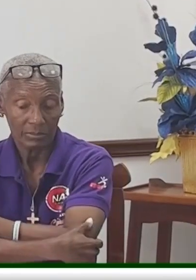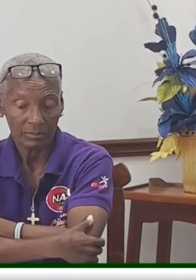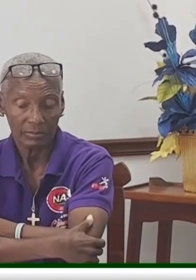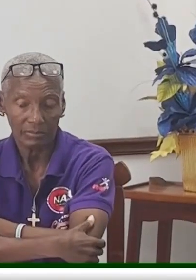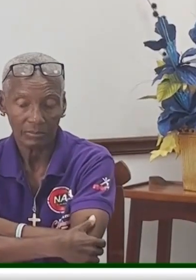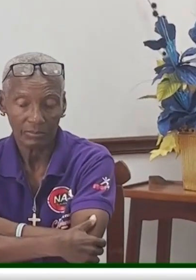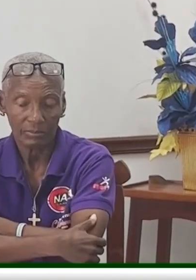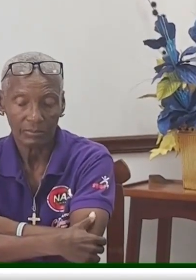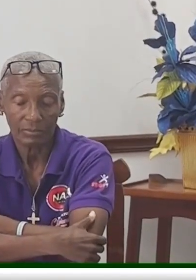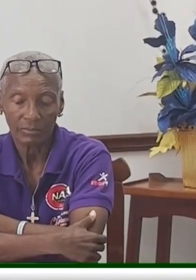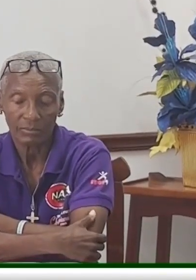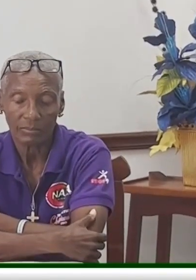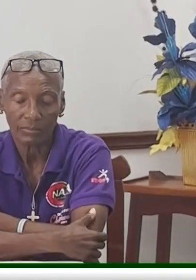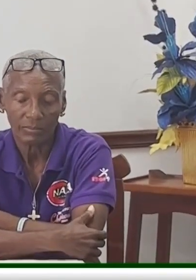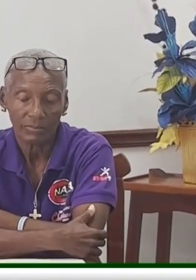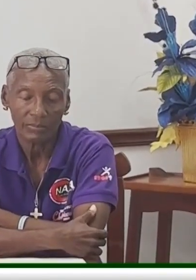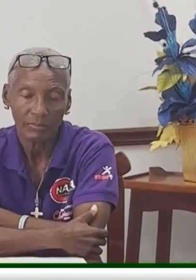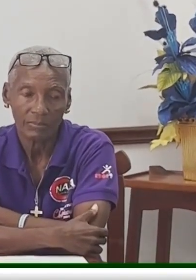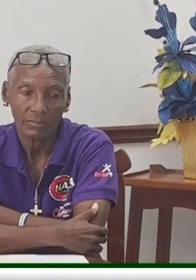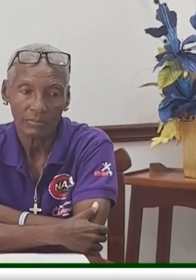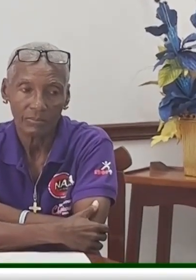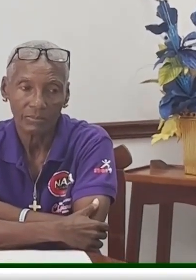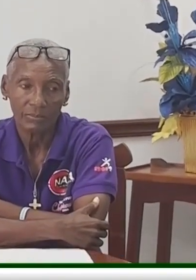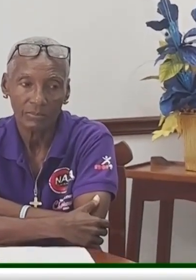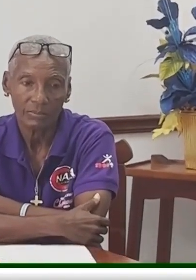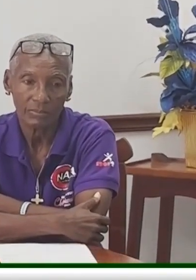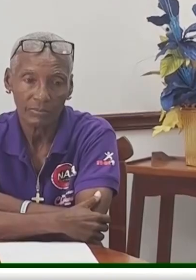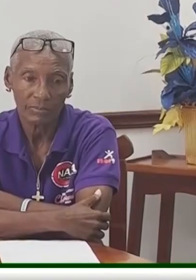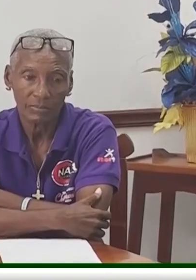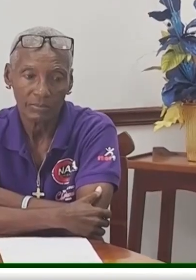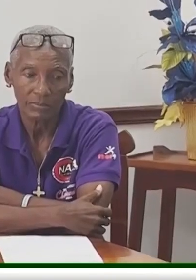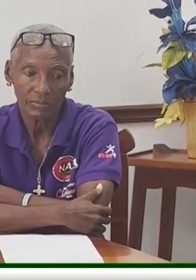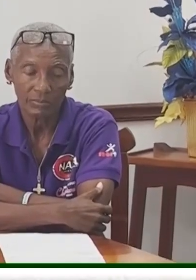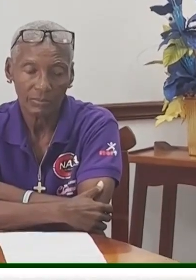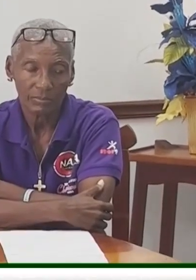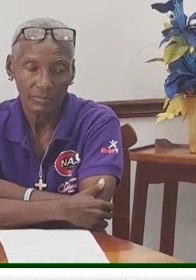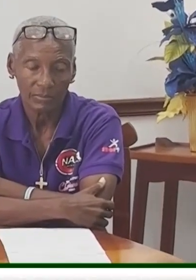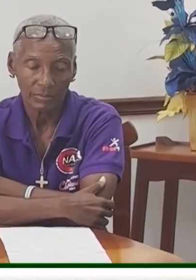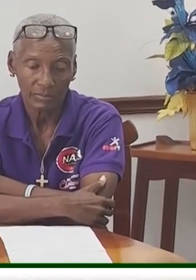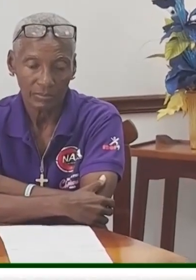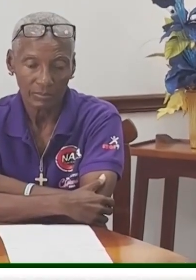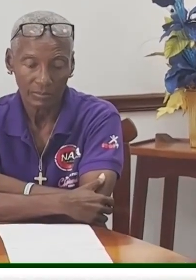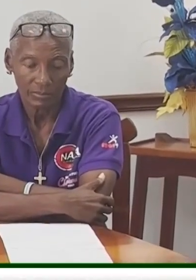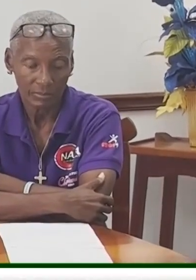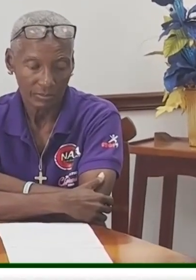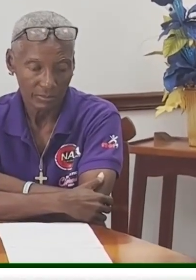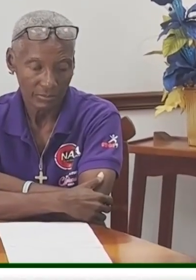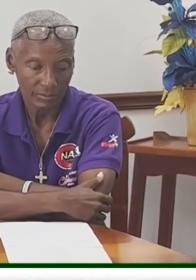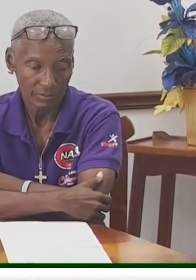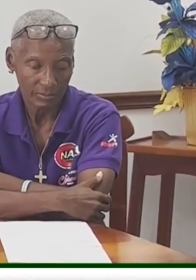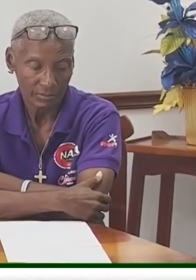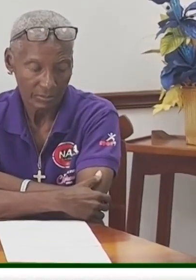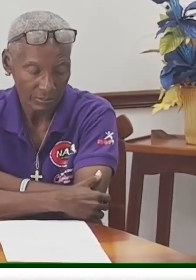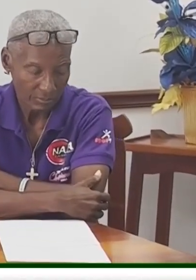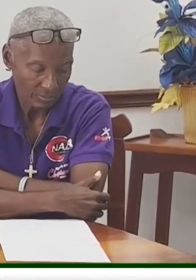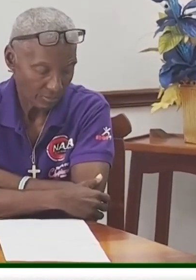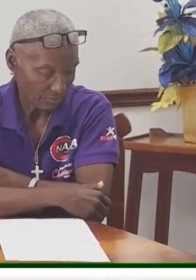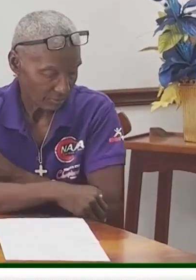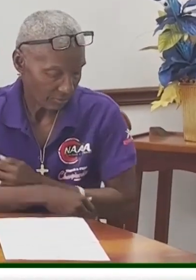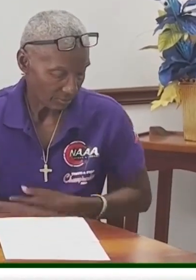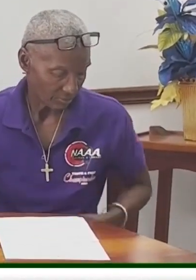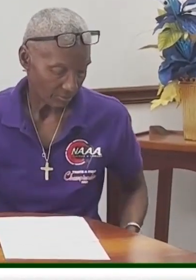foundation is making a significant effort to provide more facilities to assist with the further development of our field event athletes in